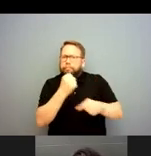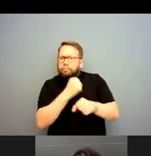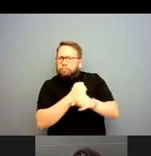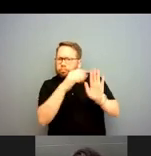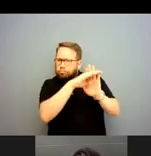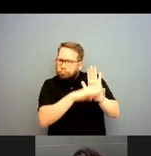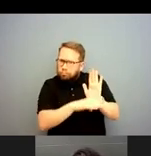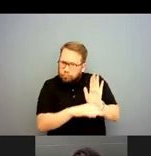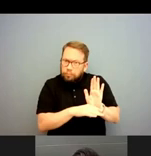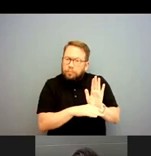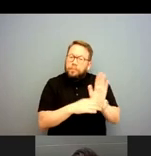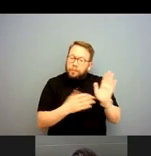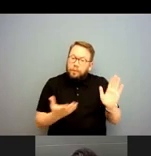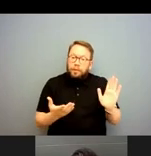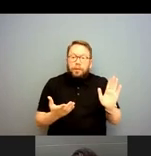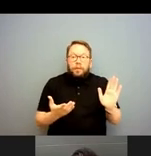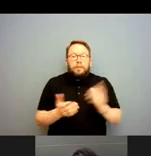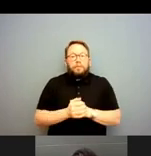themselves.